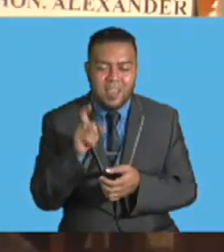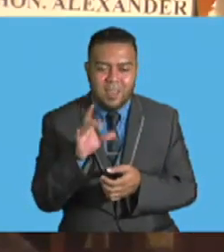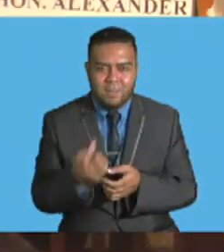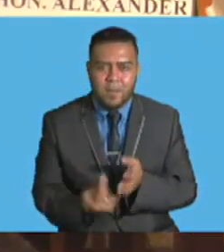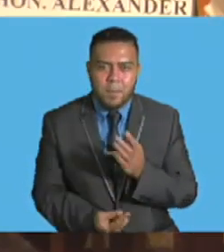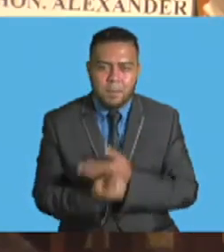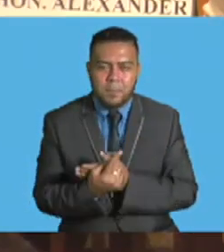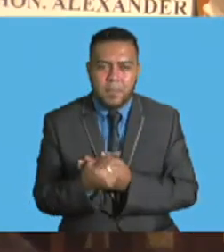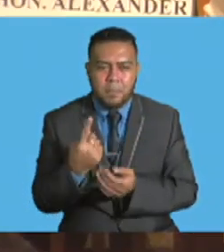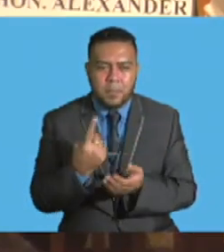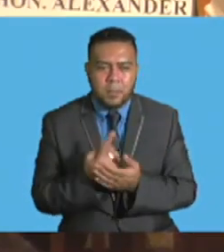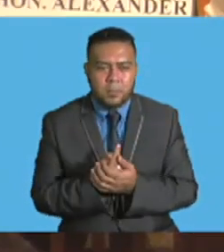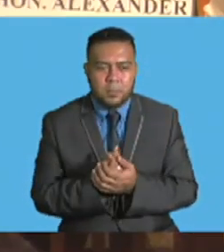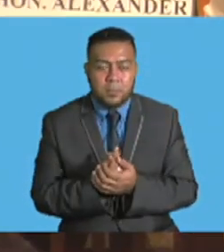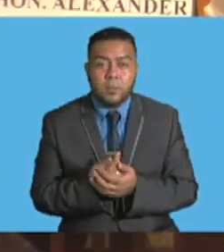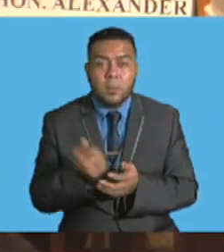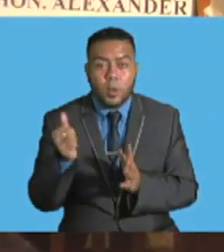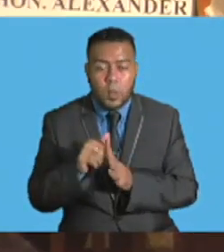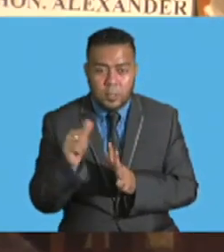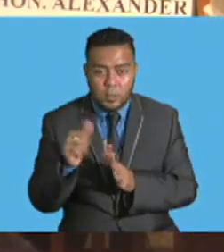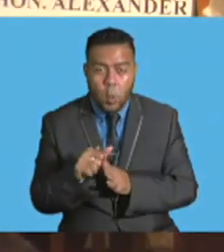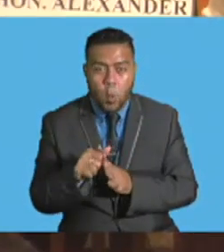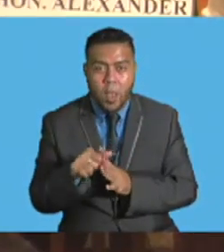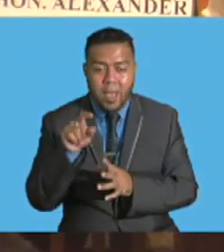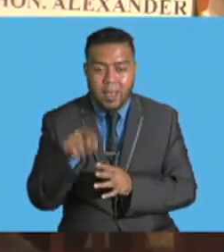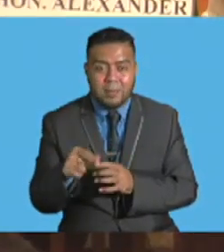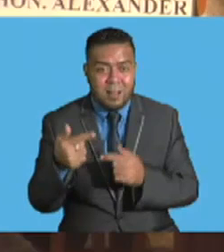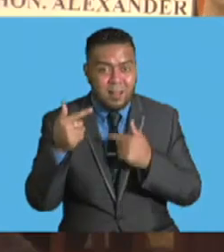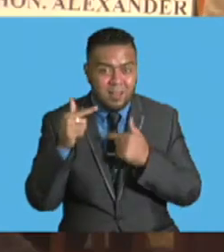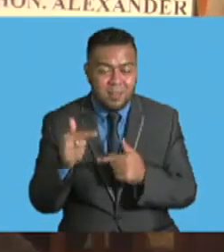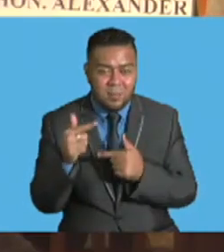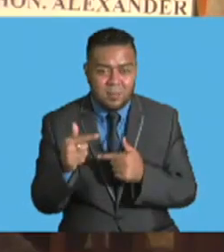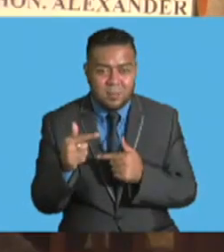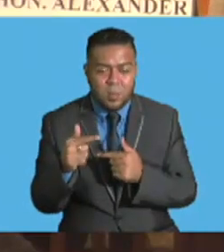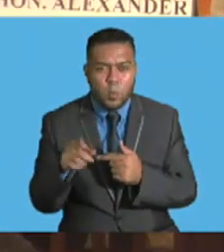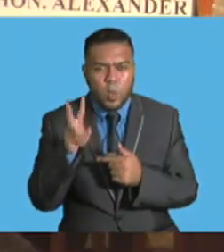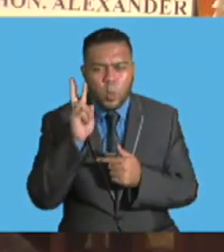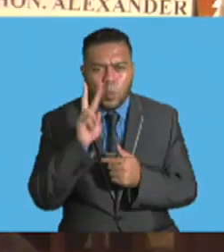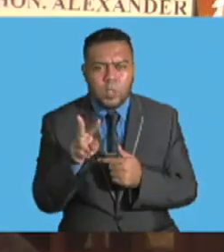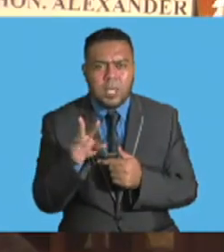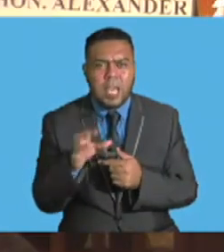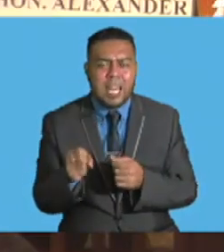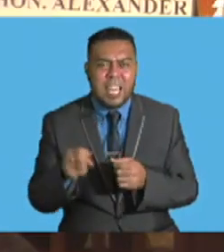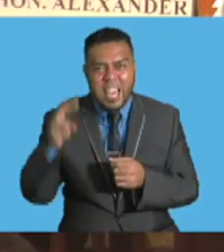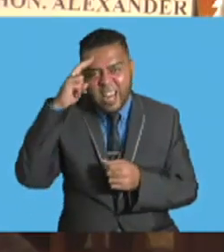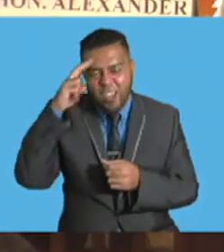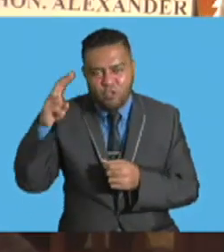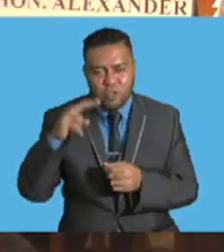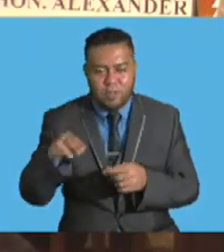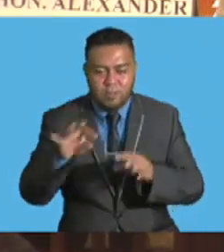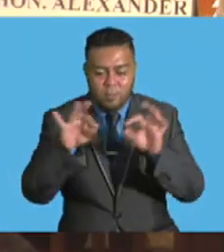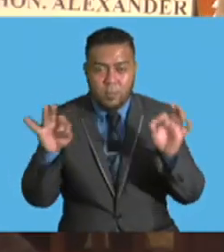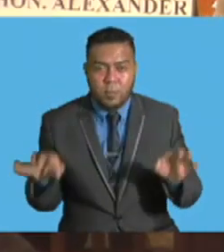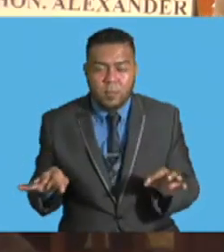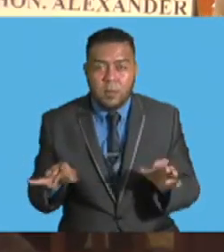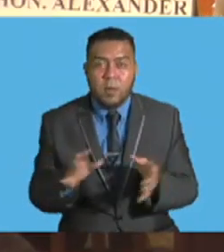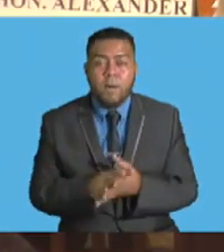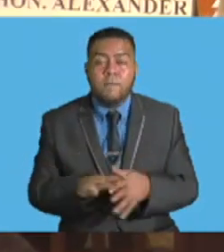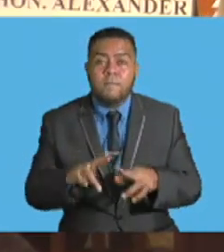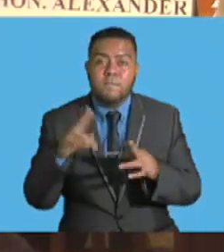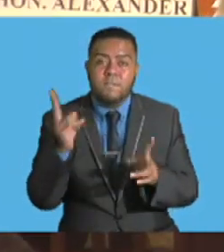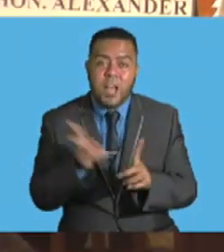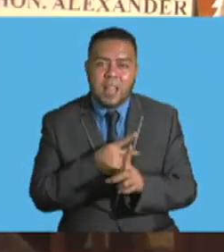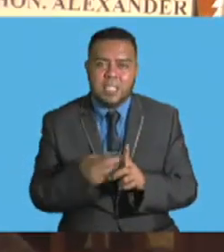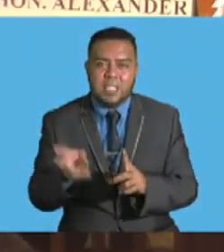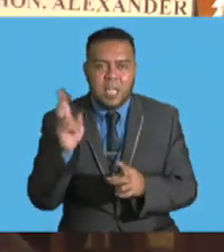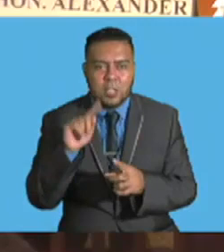event. Also, at ministerial level, we are looking towards a national framework on primary prevention of violence against